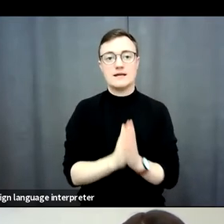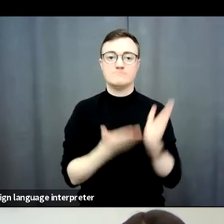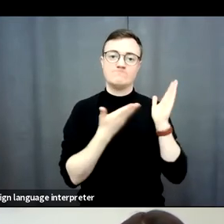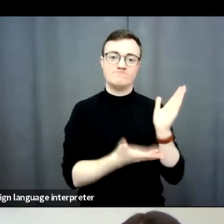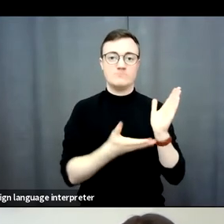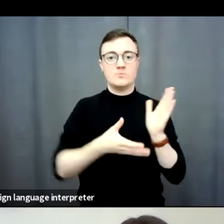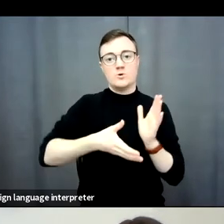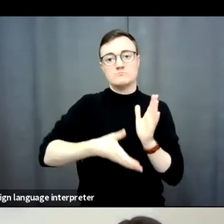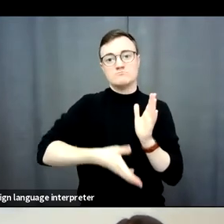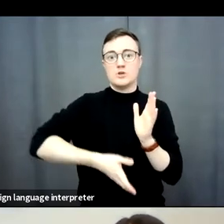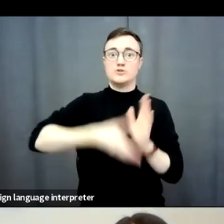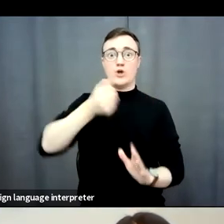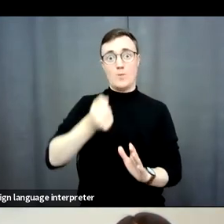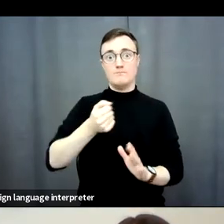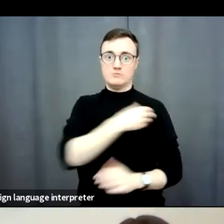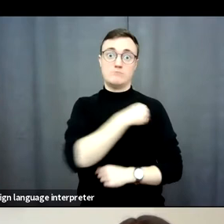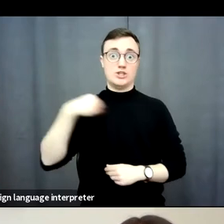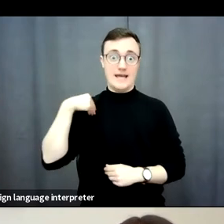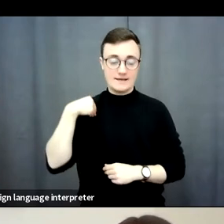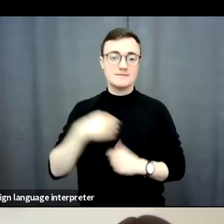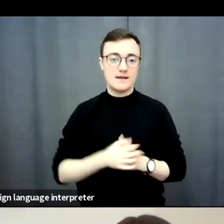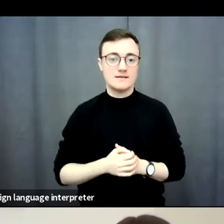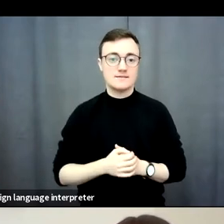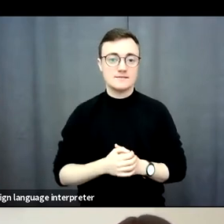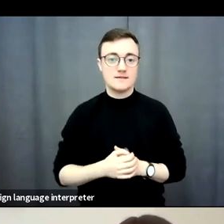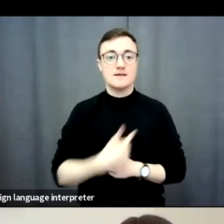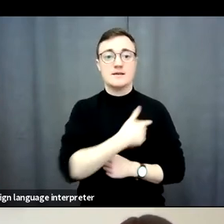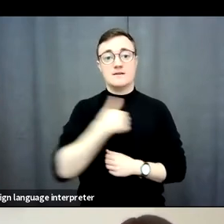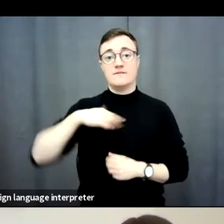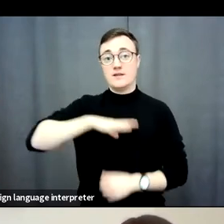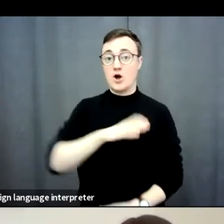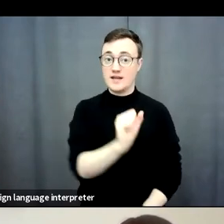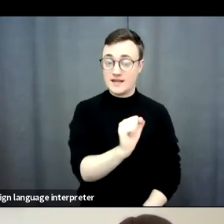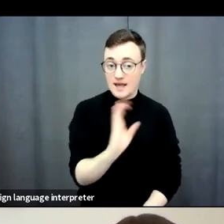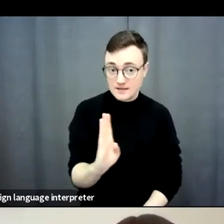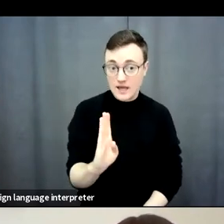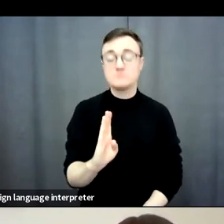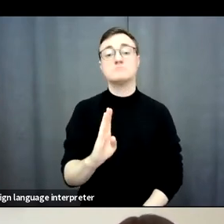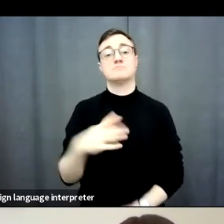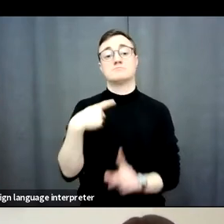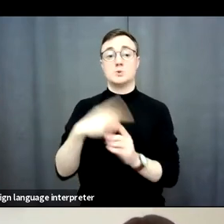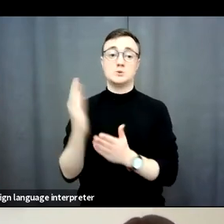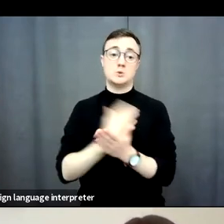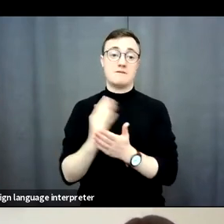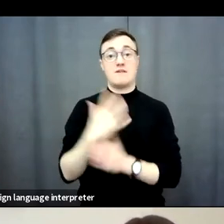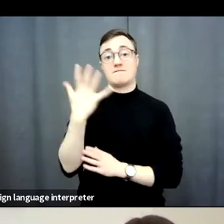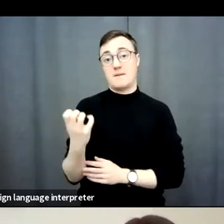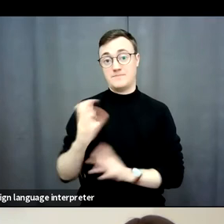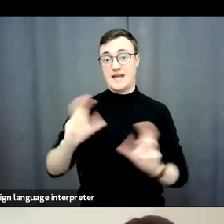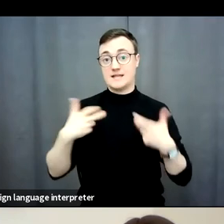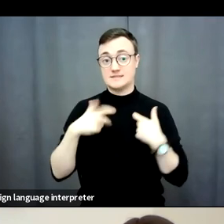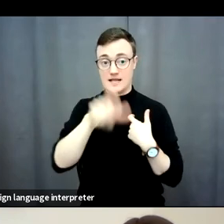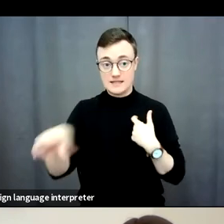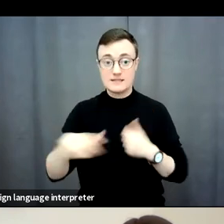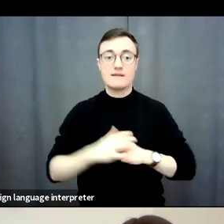the agency I'm working for. We have a director, and we are around 50 employees. We are